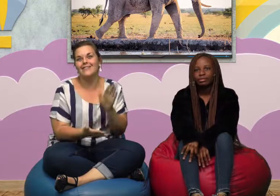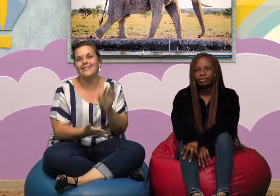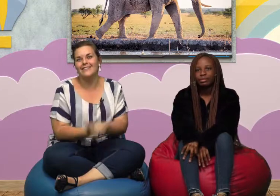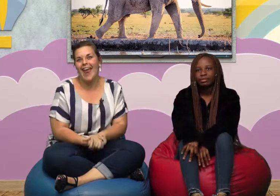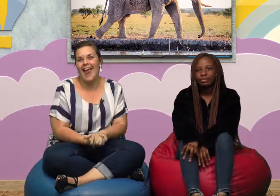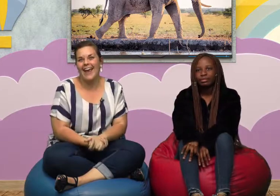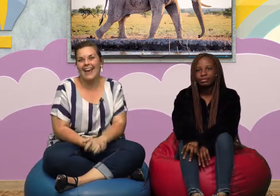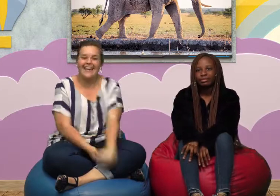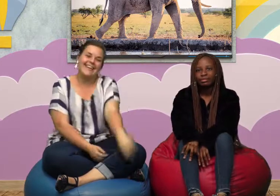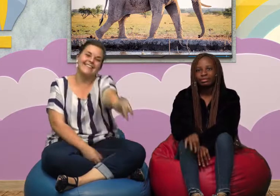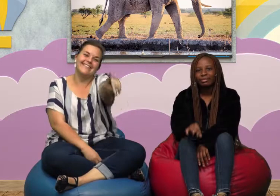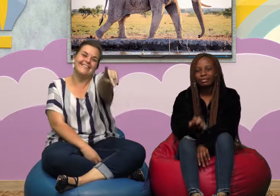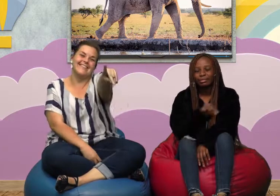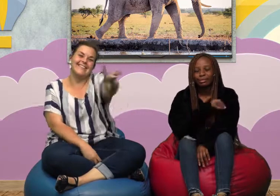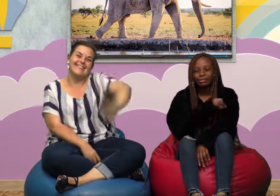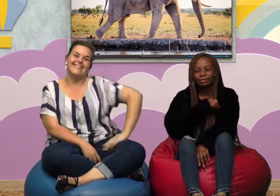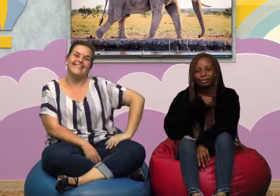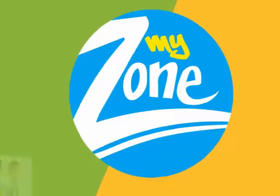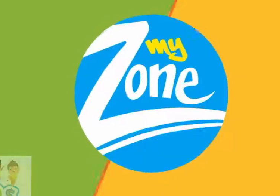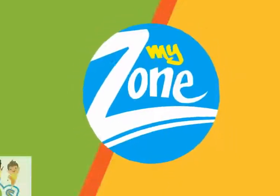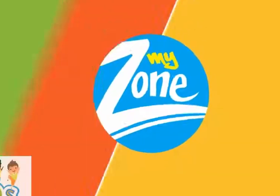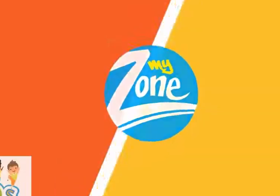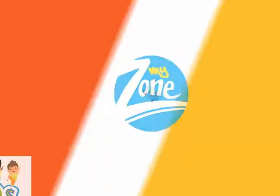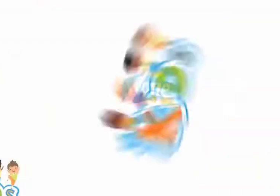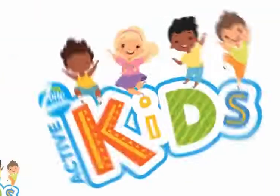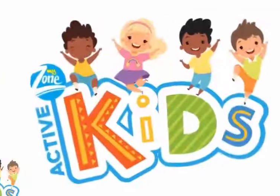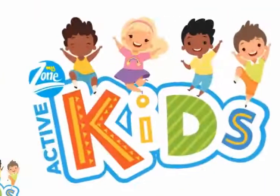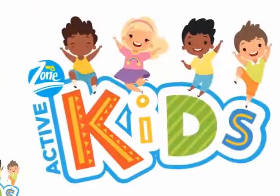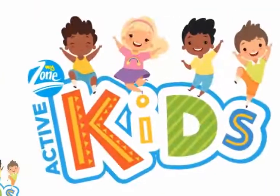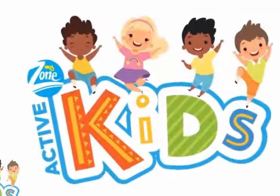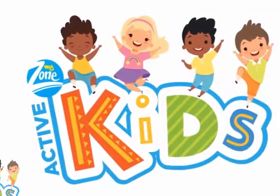us today. Enjoy.